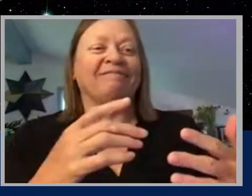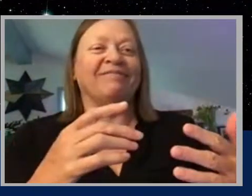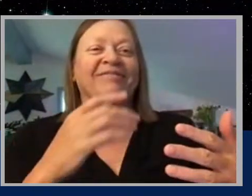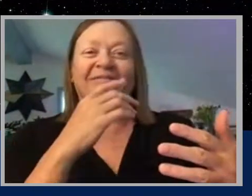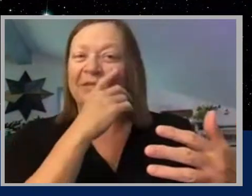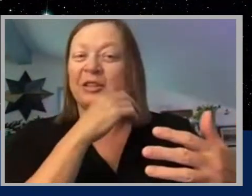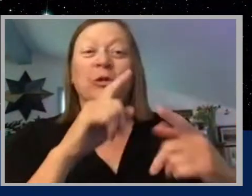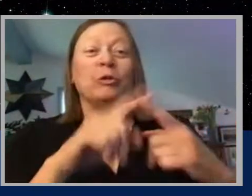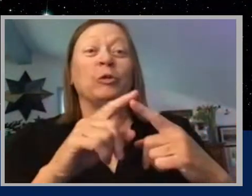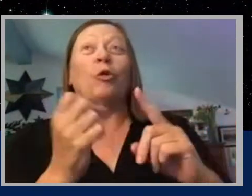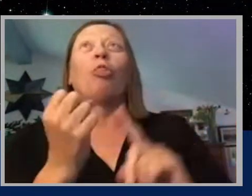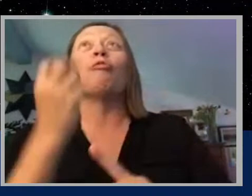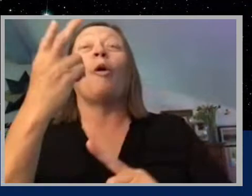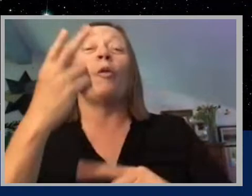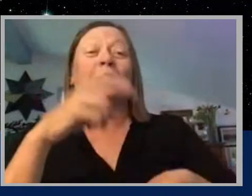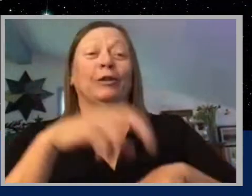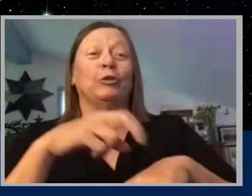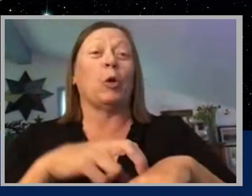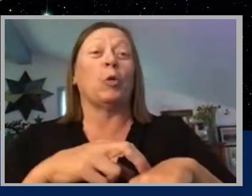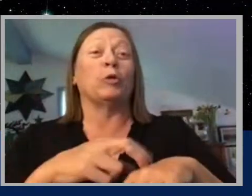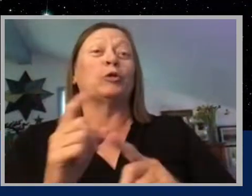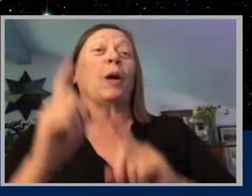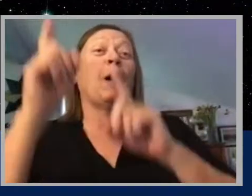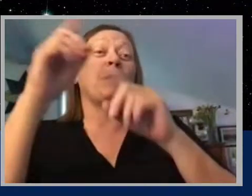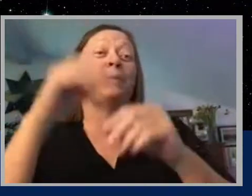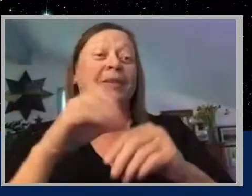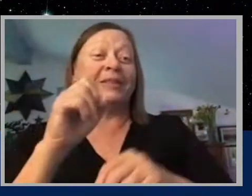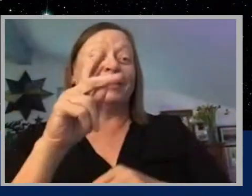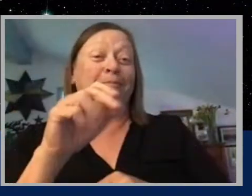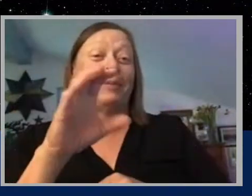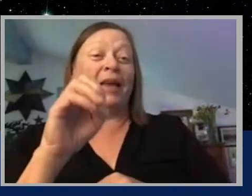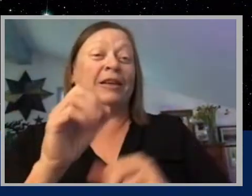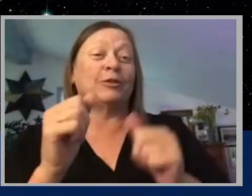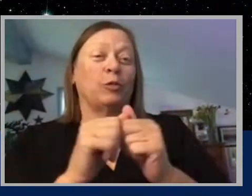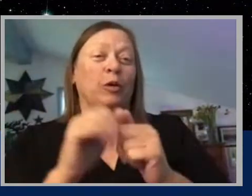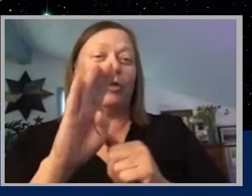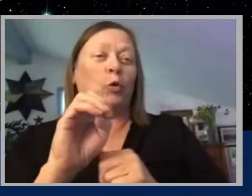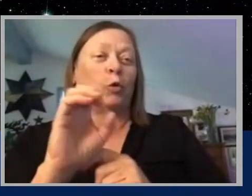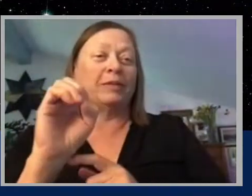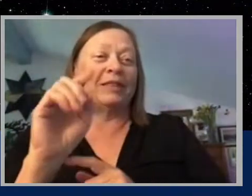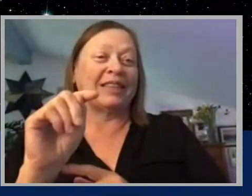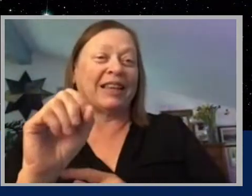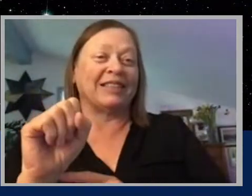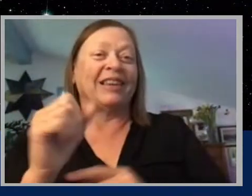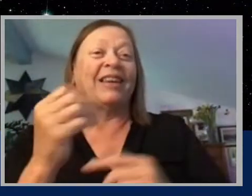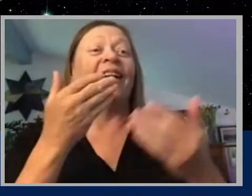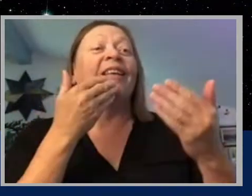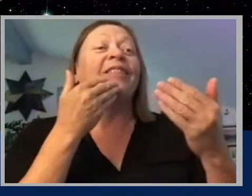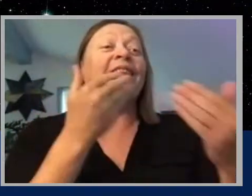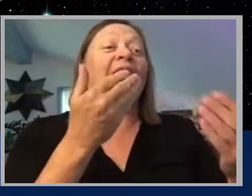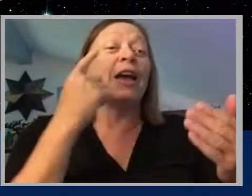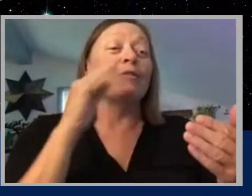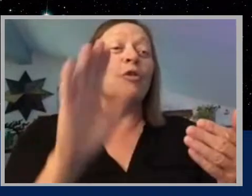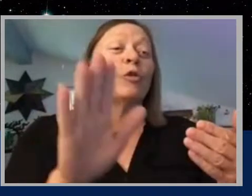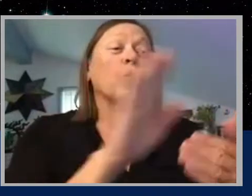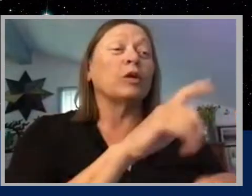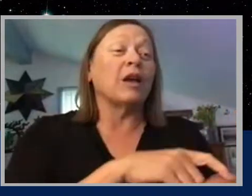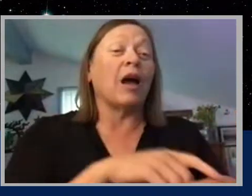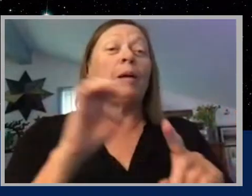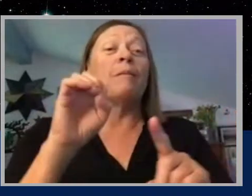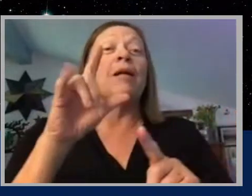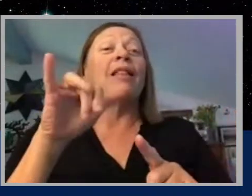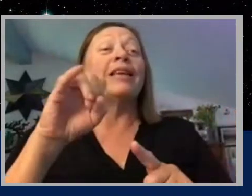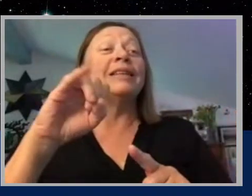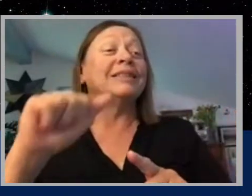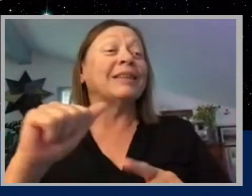toasters into space with CubeSats next month. But Sam, Lily, thank you so much for the time today. Alicia, good time as always.